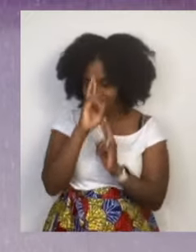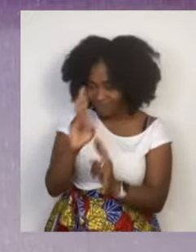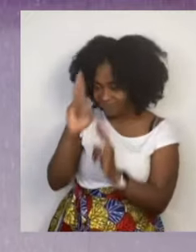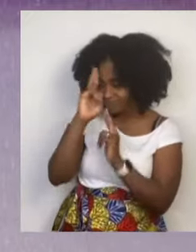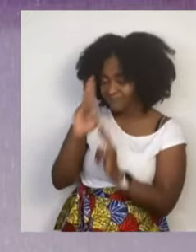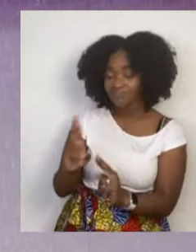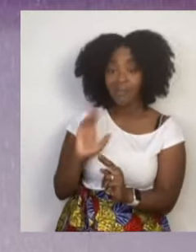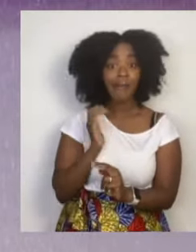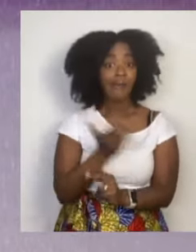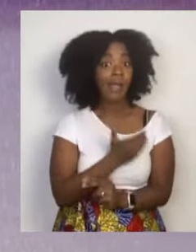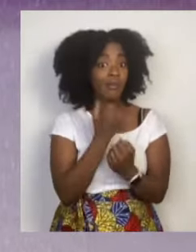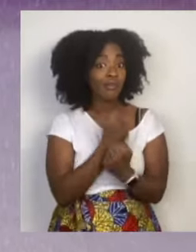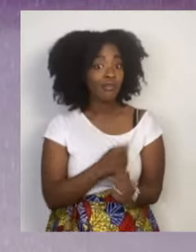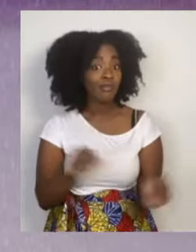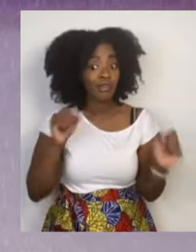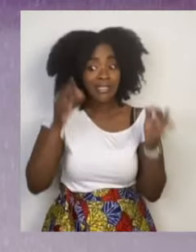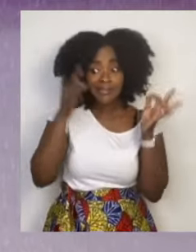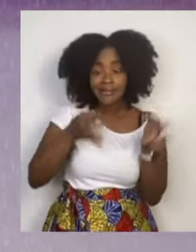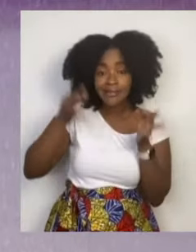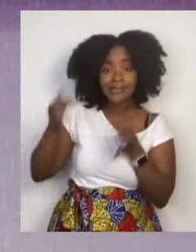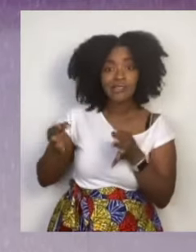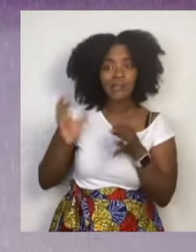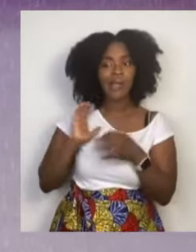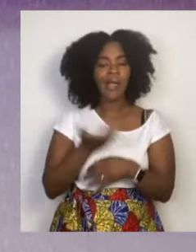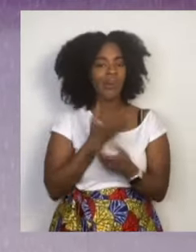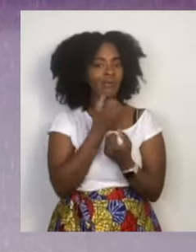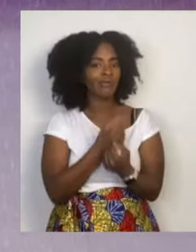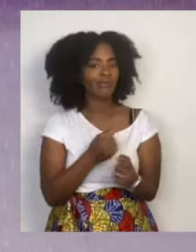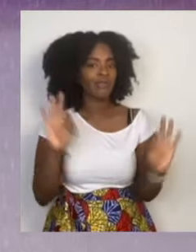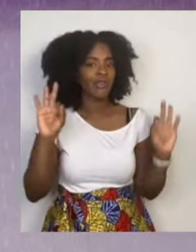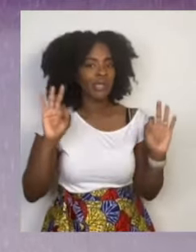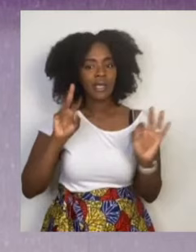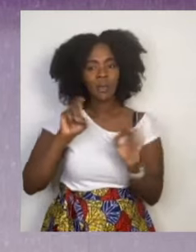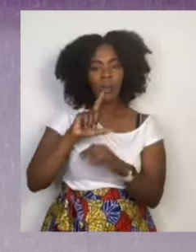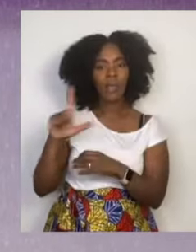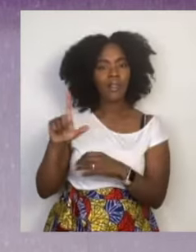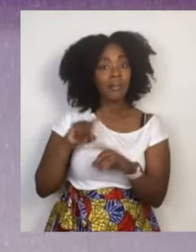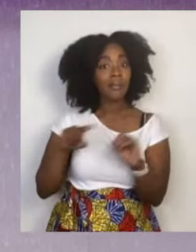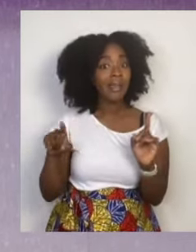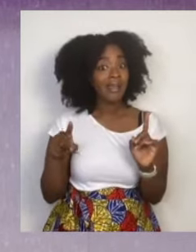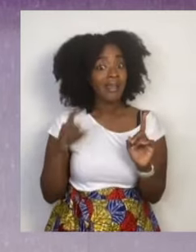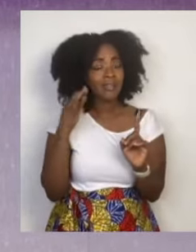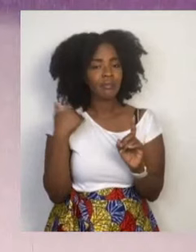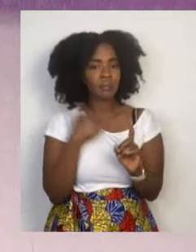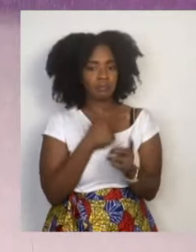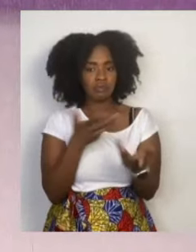to live on whatever level you settle for.